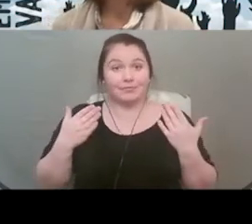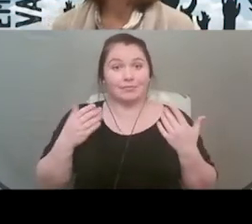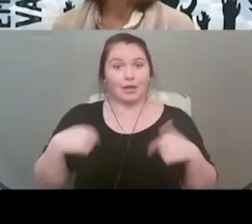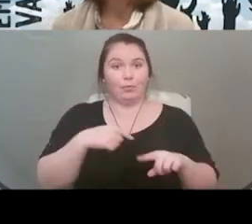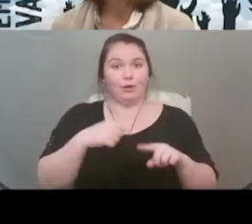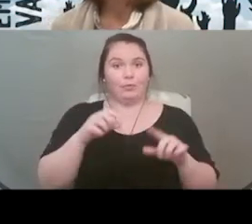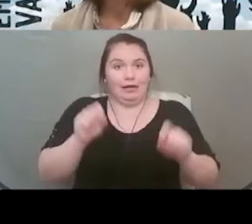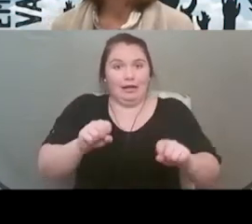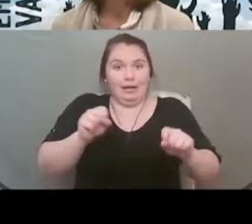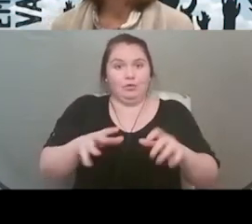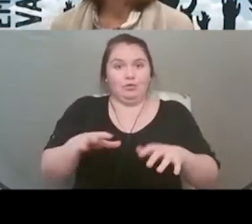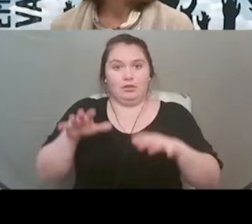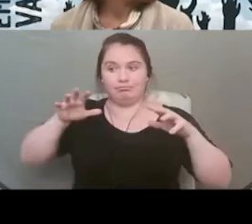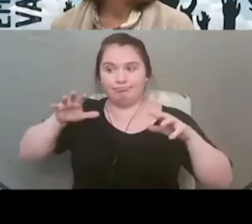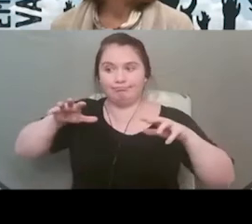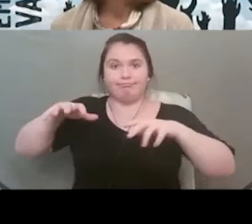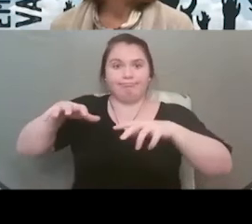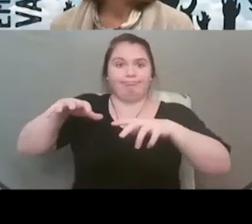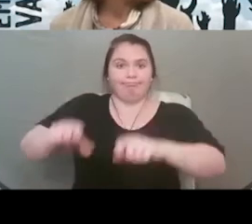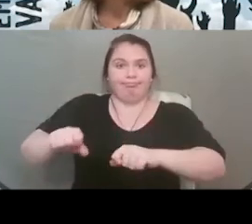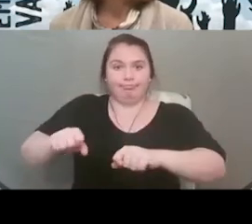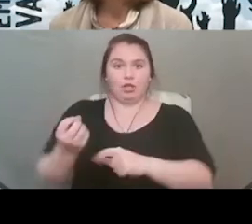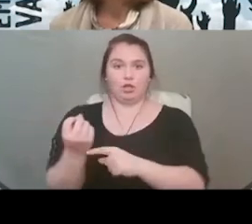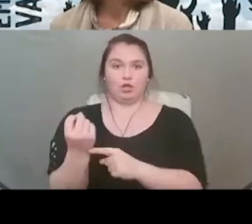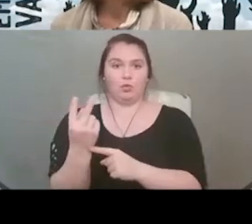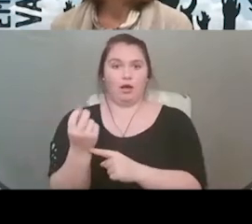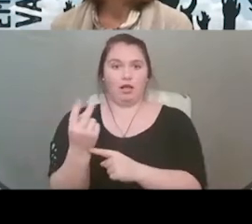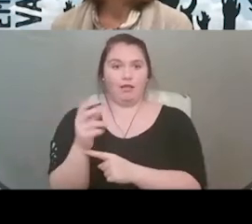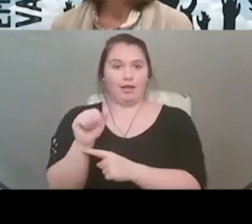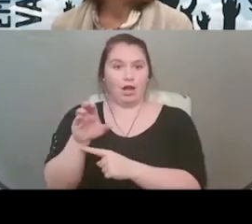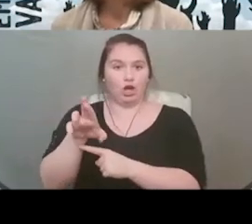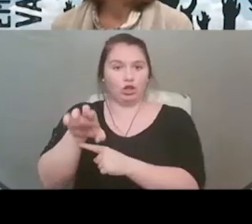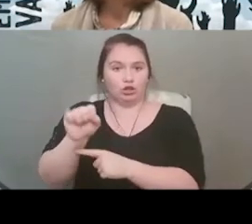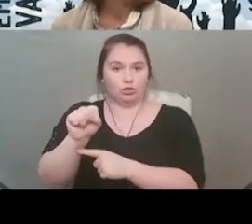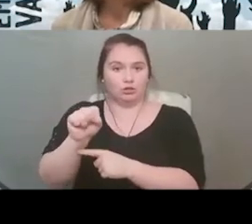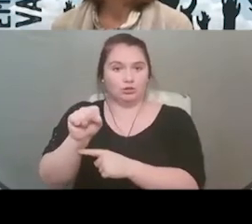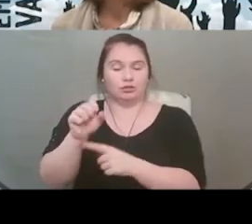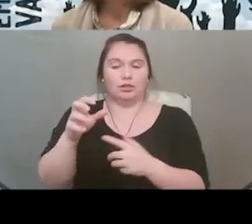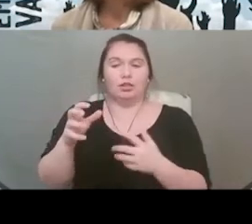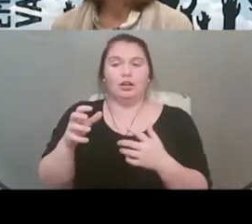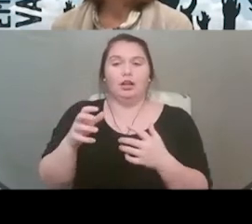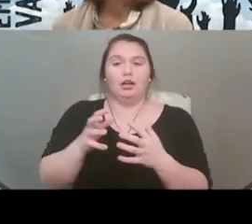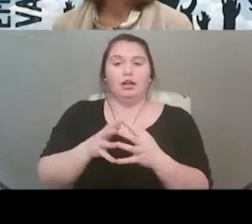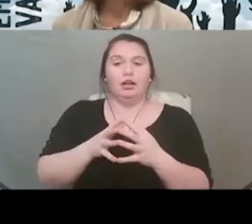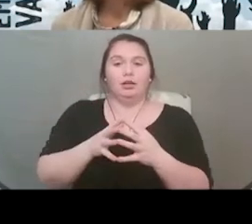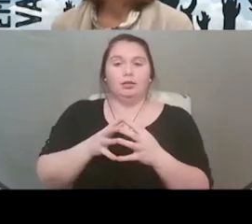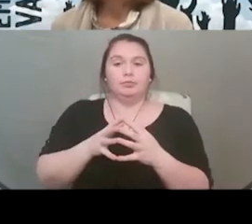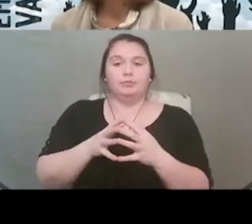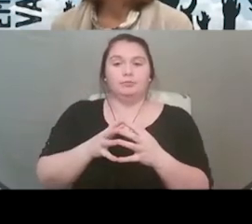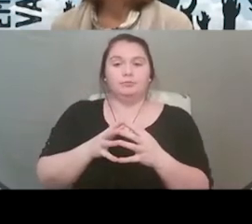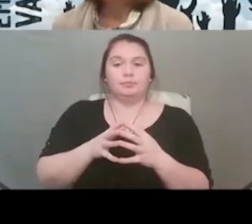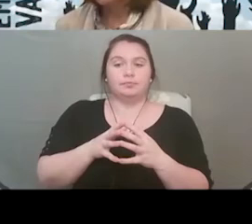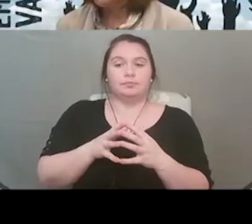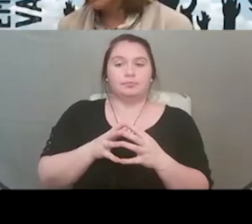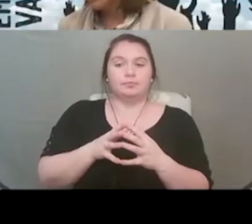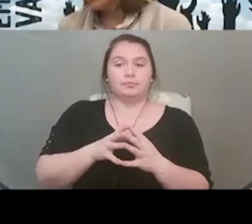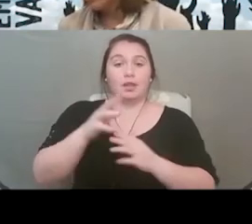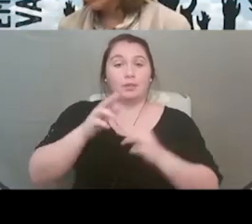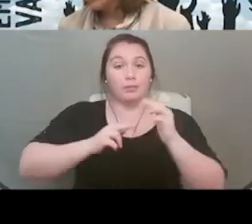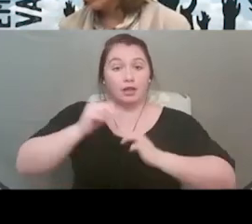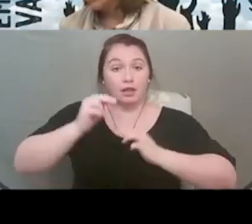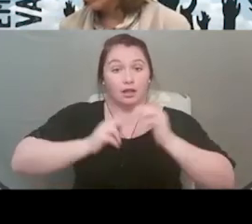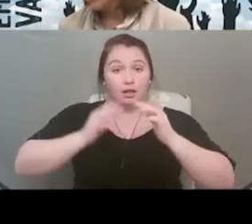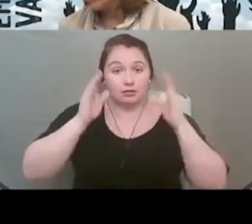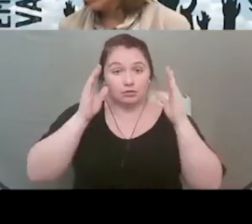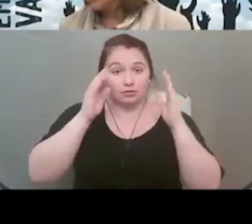12 acres with the Little League field in the front. And our architects think they can make it work. It